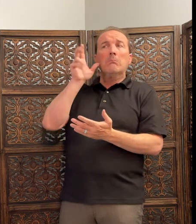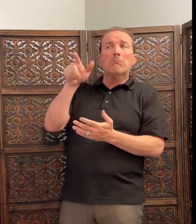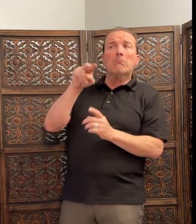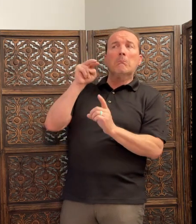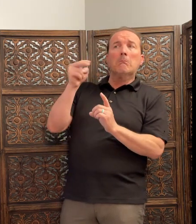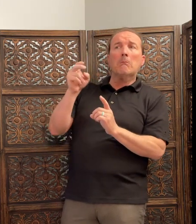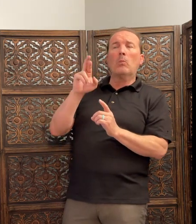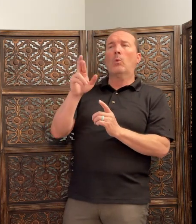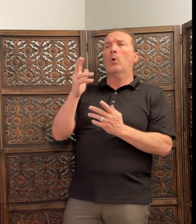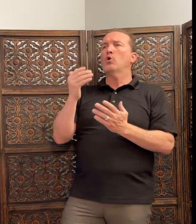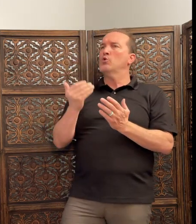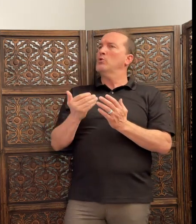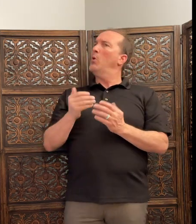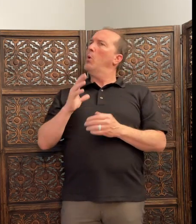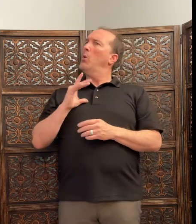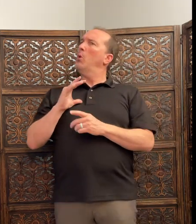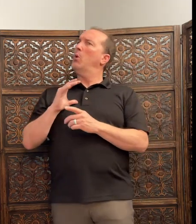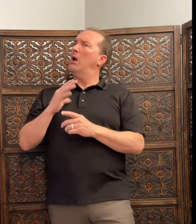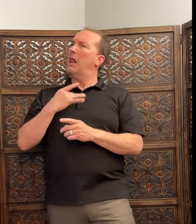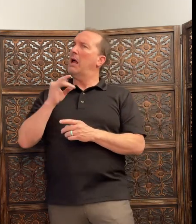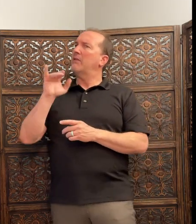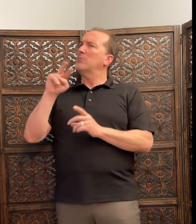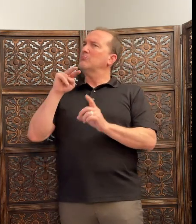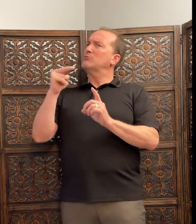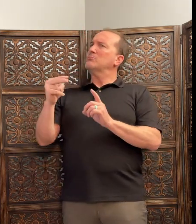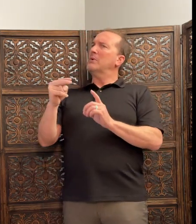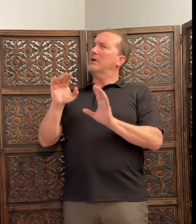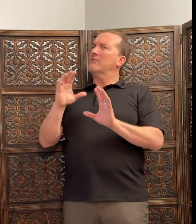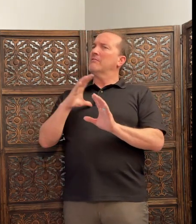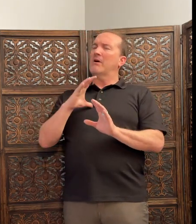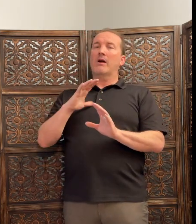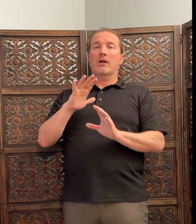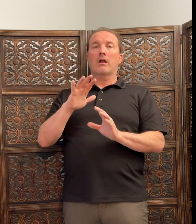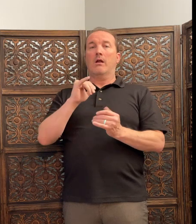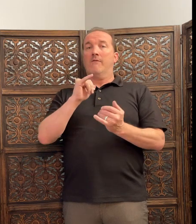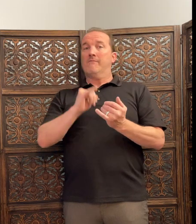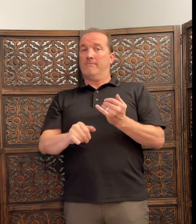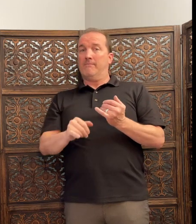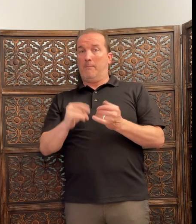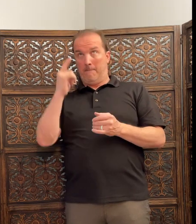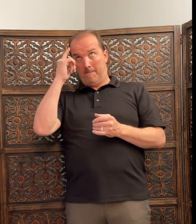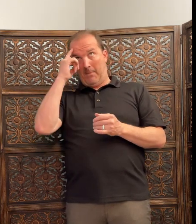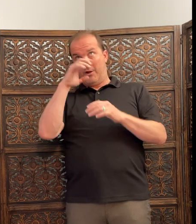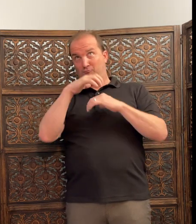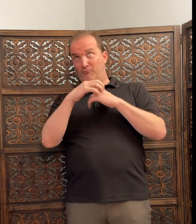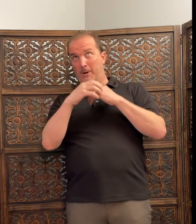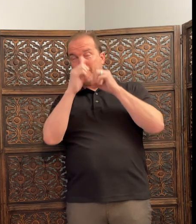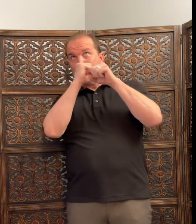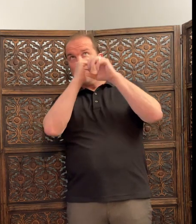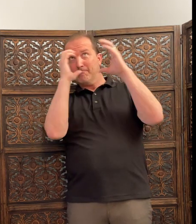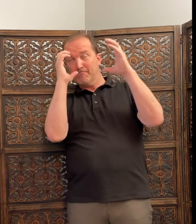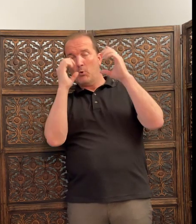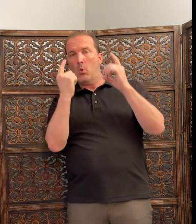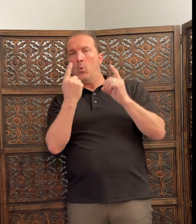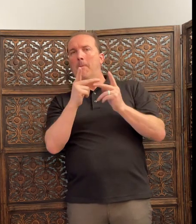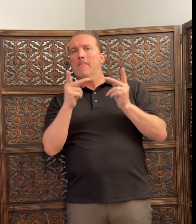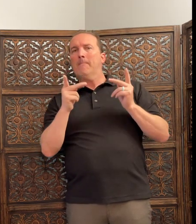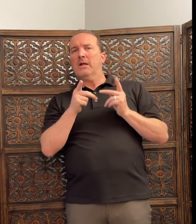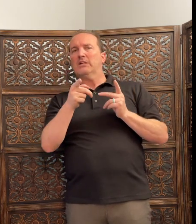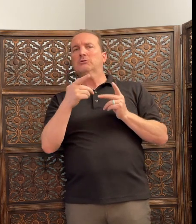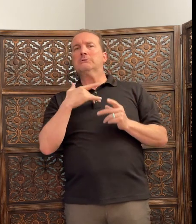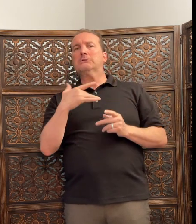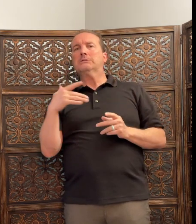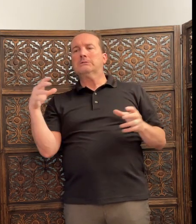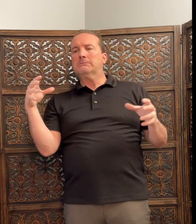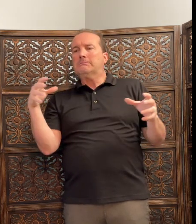new or hear a new perspective or refreshing perspective about something. Now finally, in your mind grapes, imagine